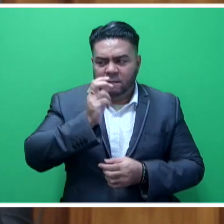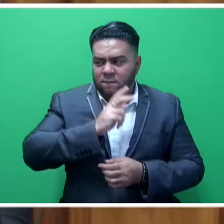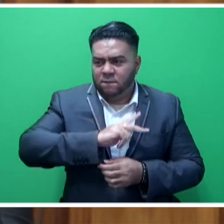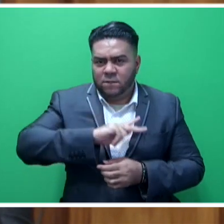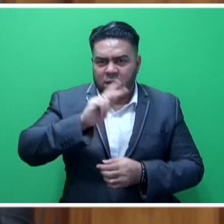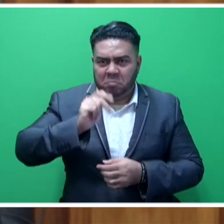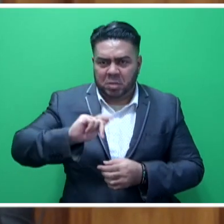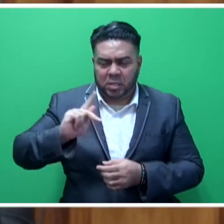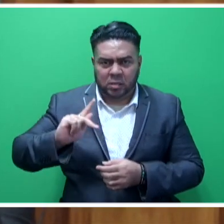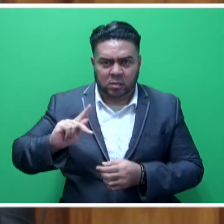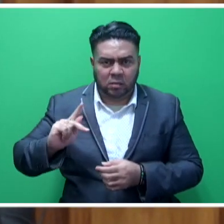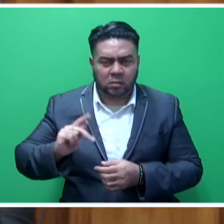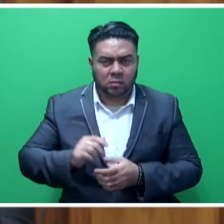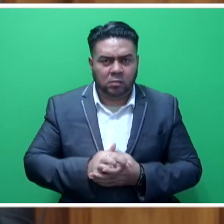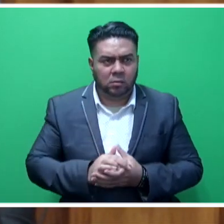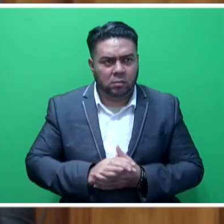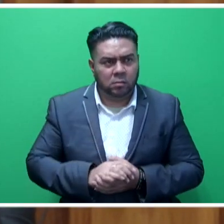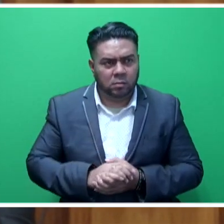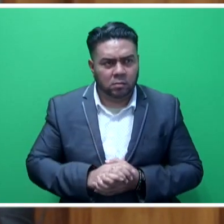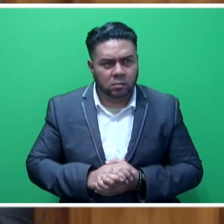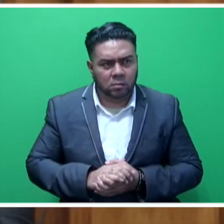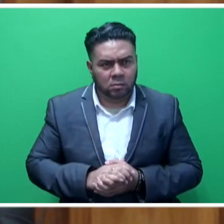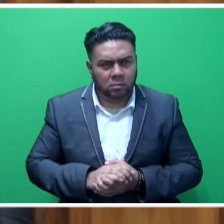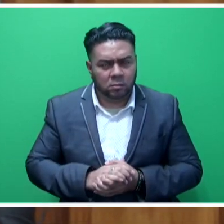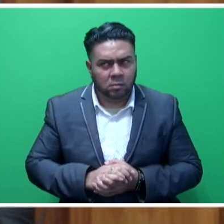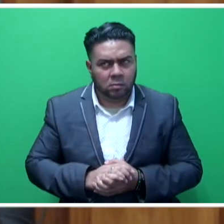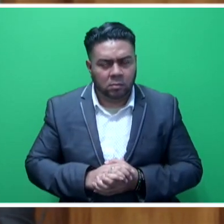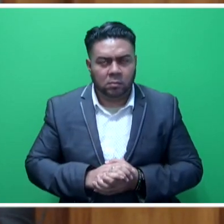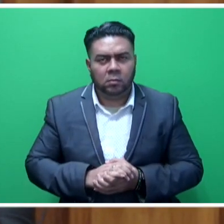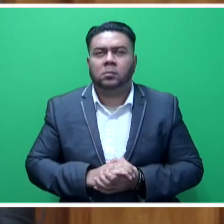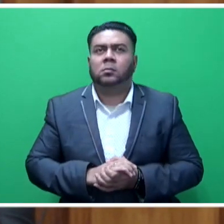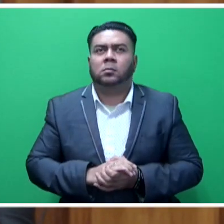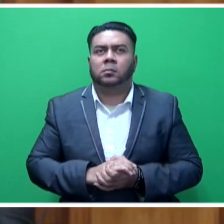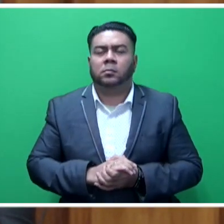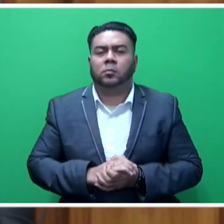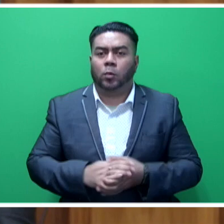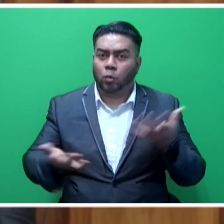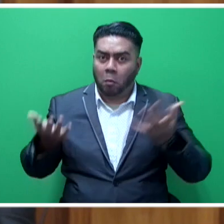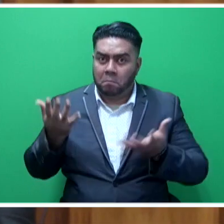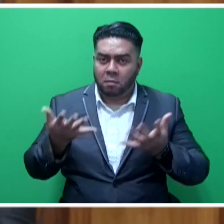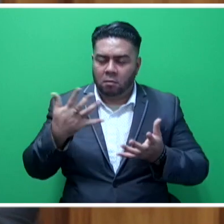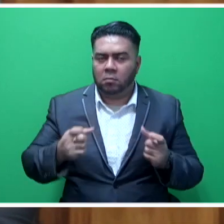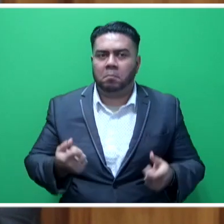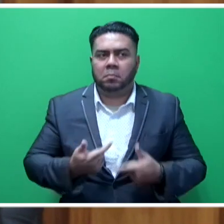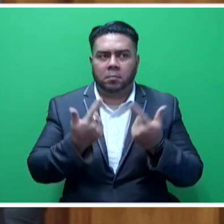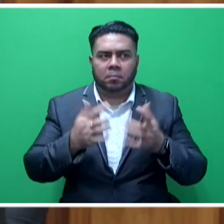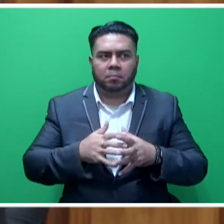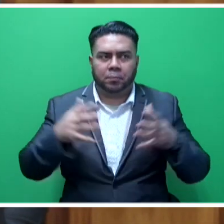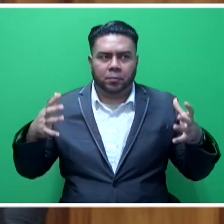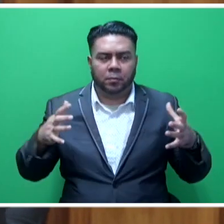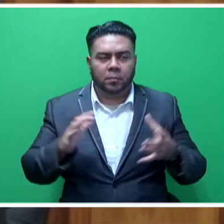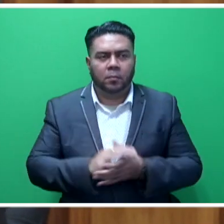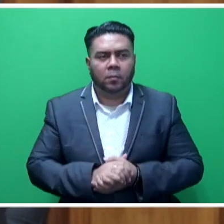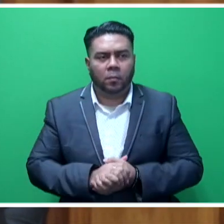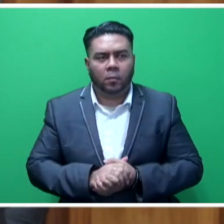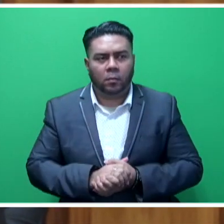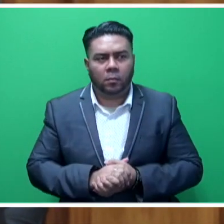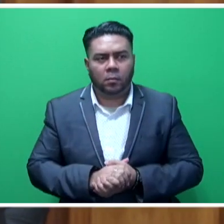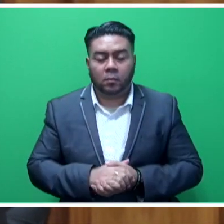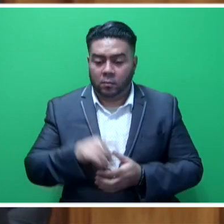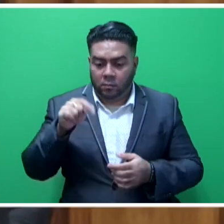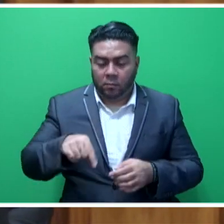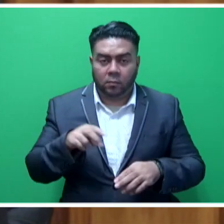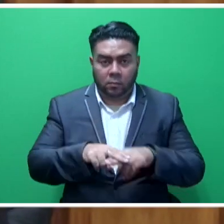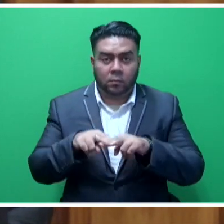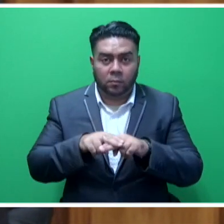That's according to the volcanologist that we have, that we referred to, Professor Shane Cronin. But here in